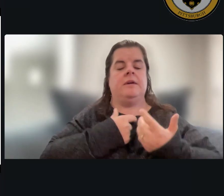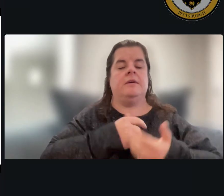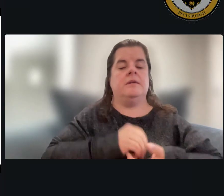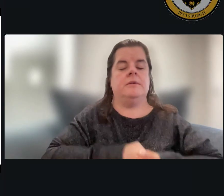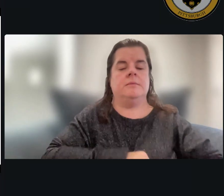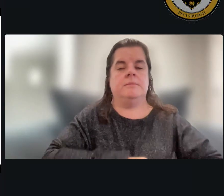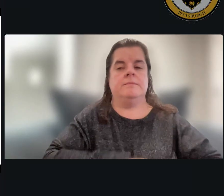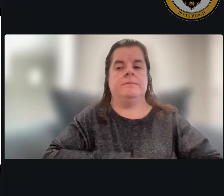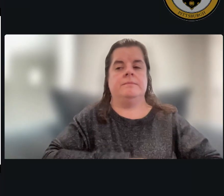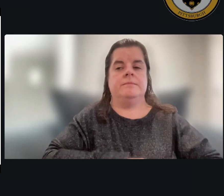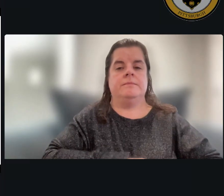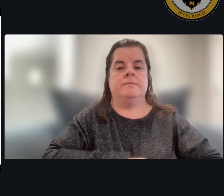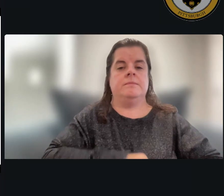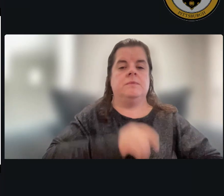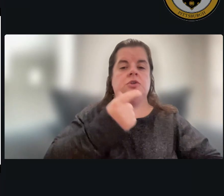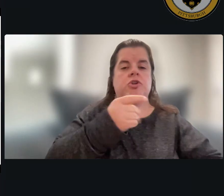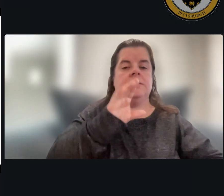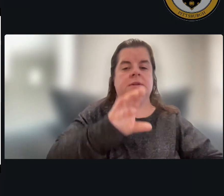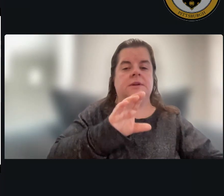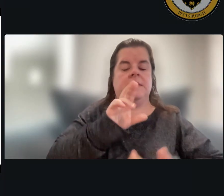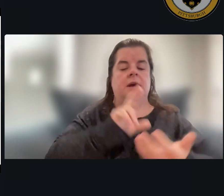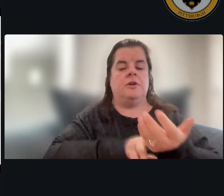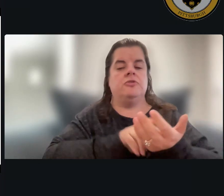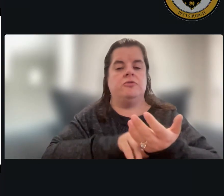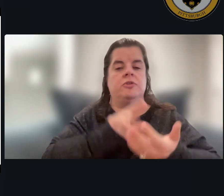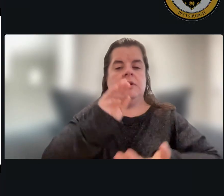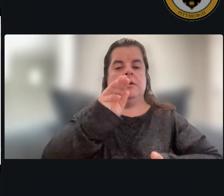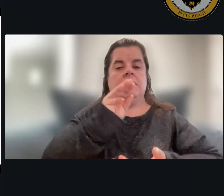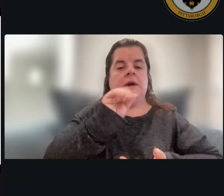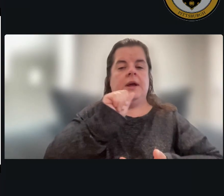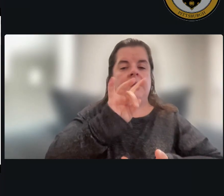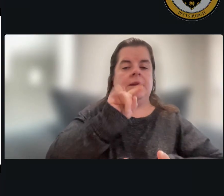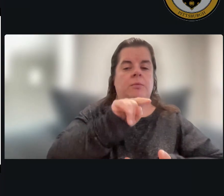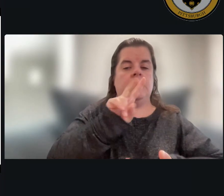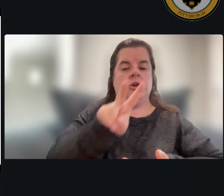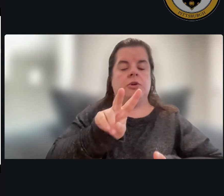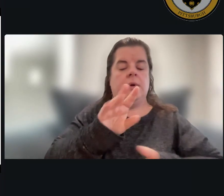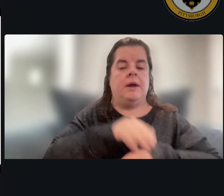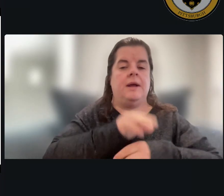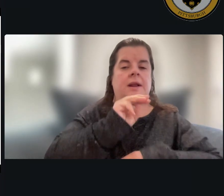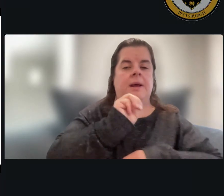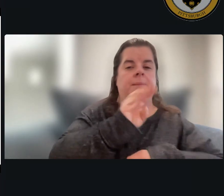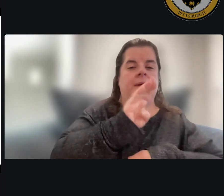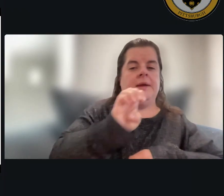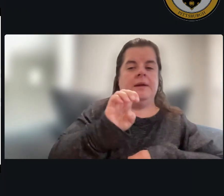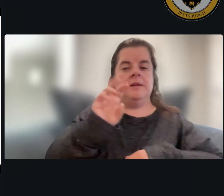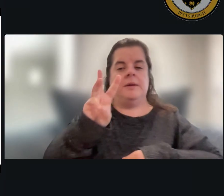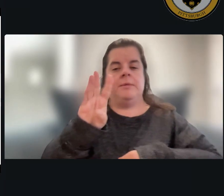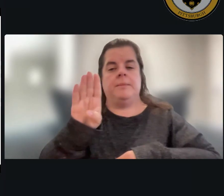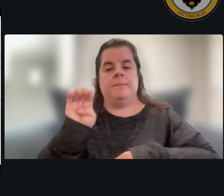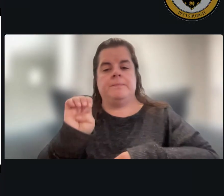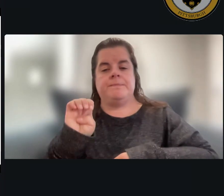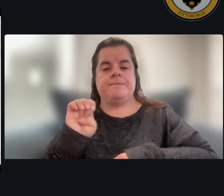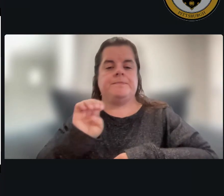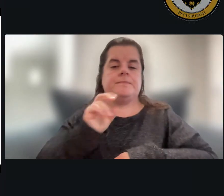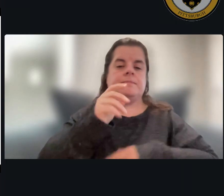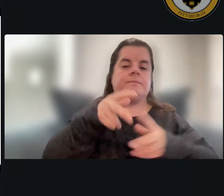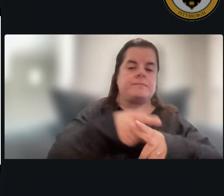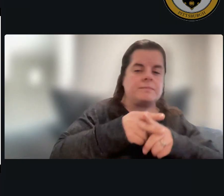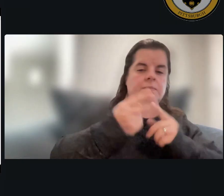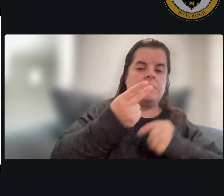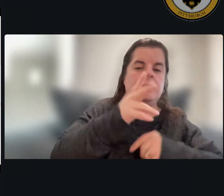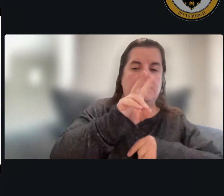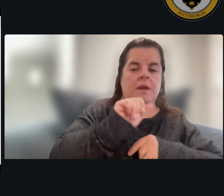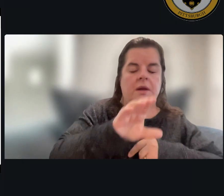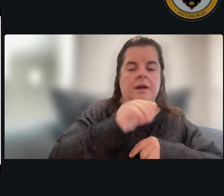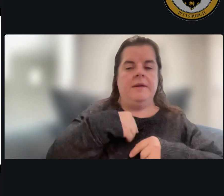participation. On the GC contract, we had 18.2% spread across MBE and WBE. On plumbing and HVAC, we had